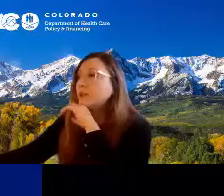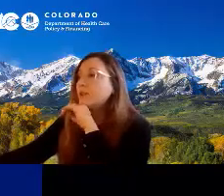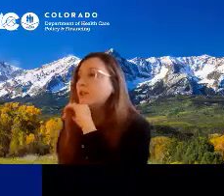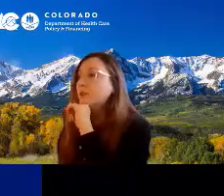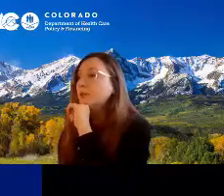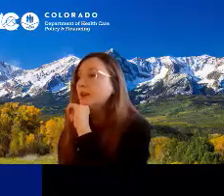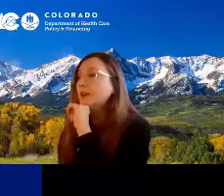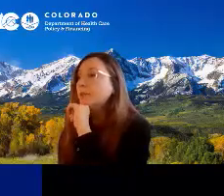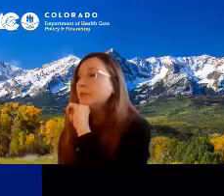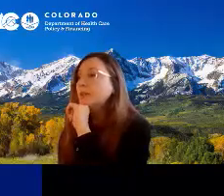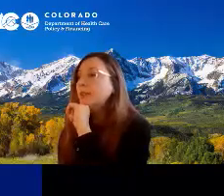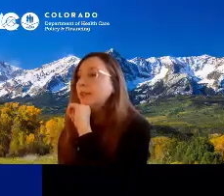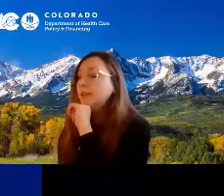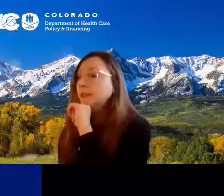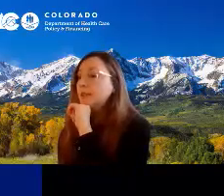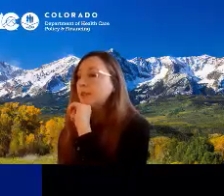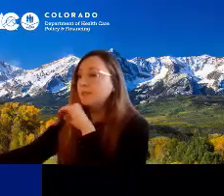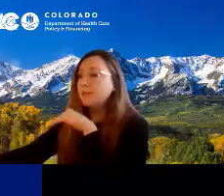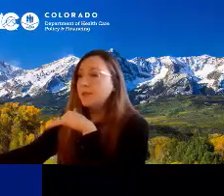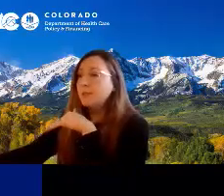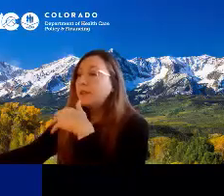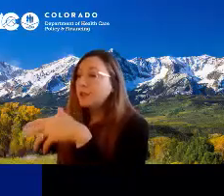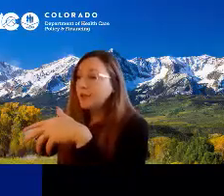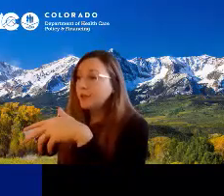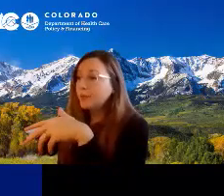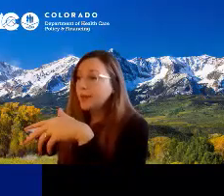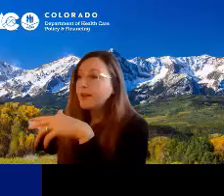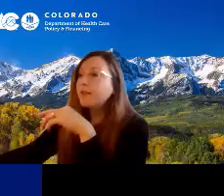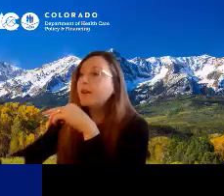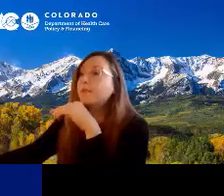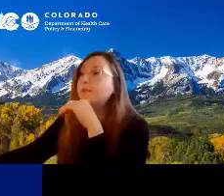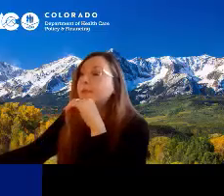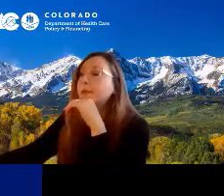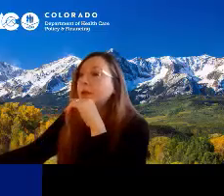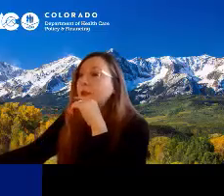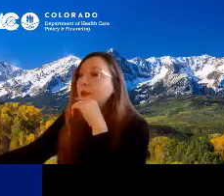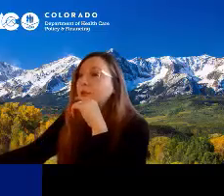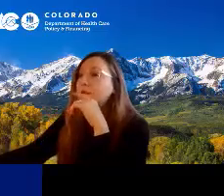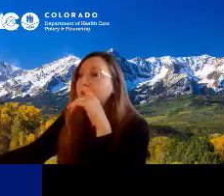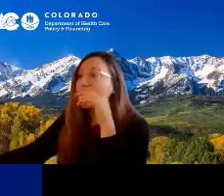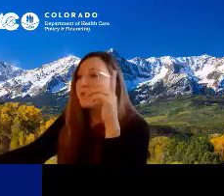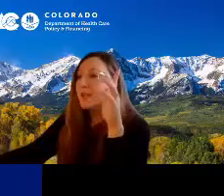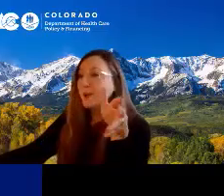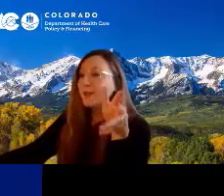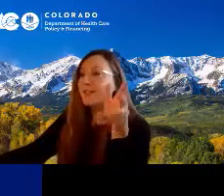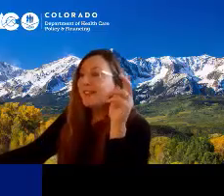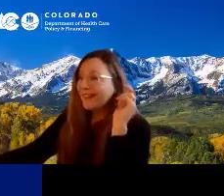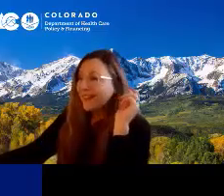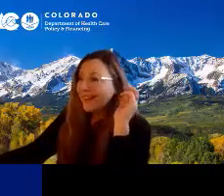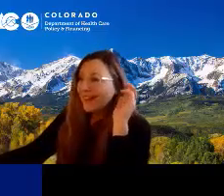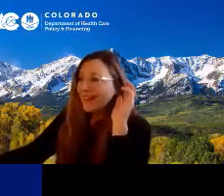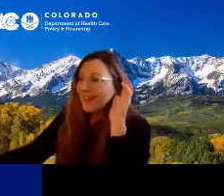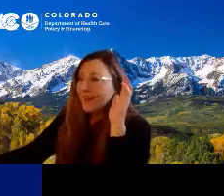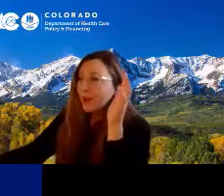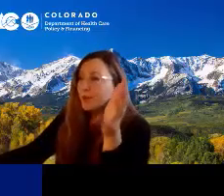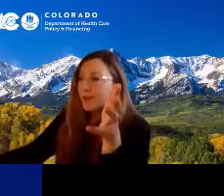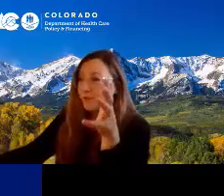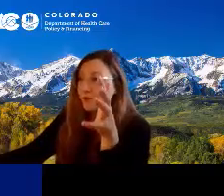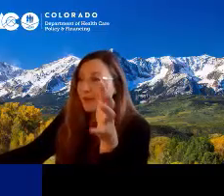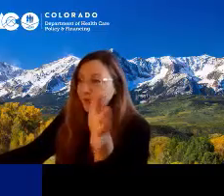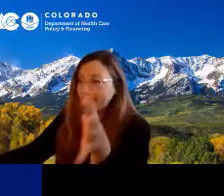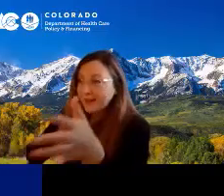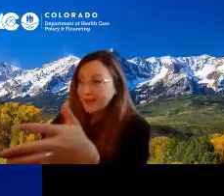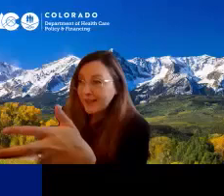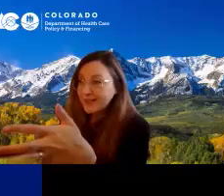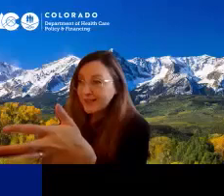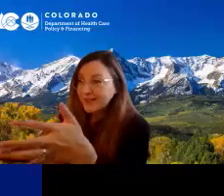maybe you want to just speak to a little bit. If someone goes